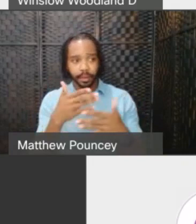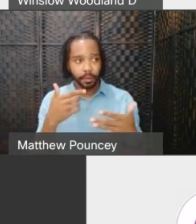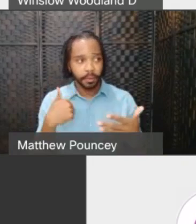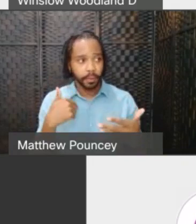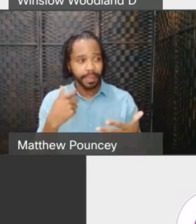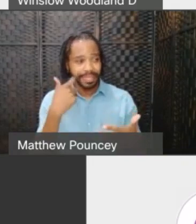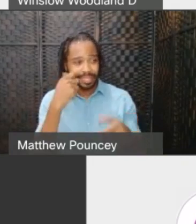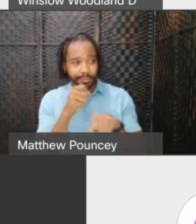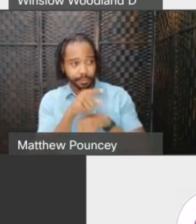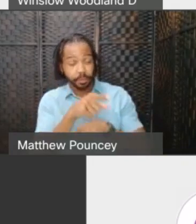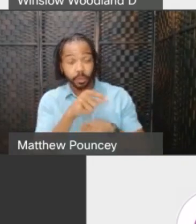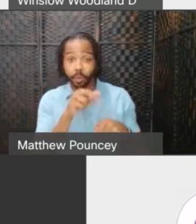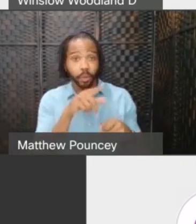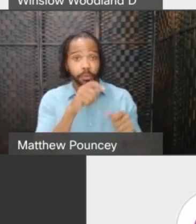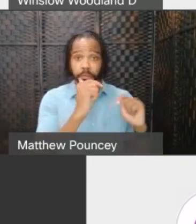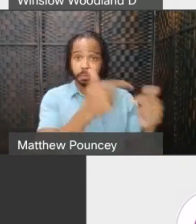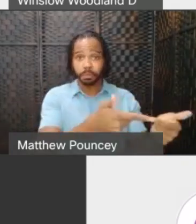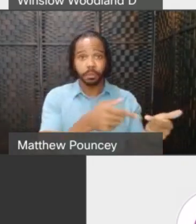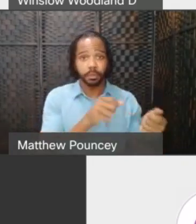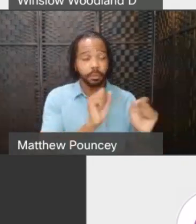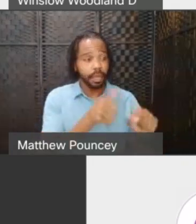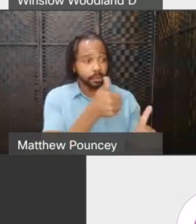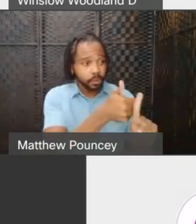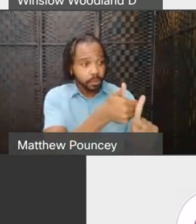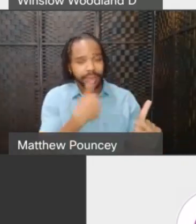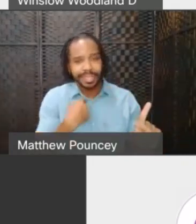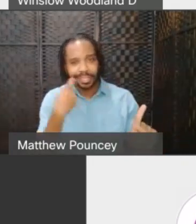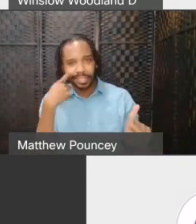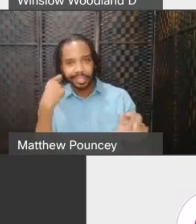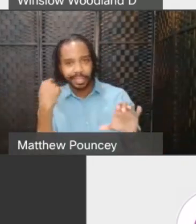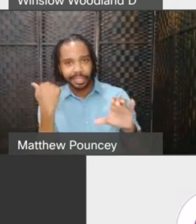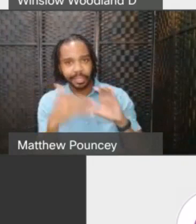or if you want to, I just sent to you the